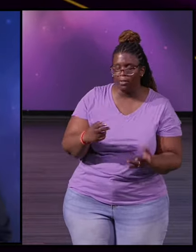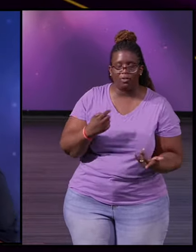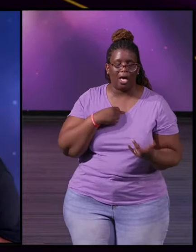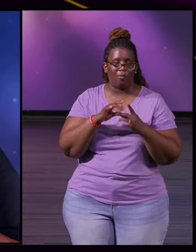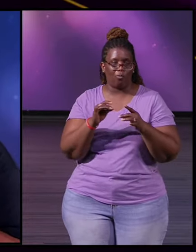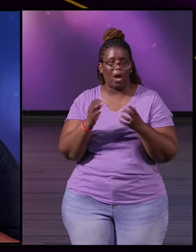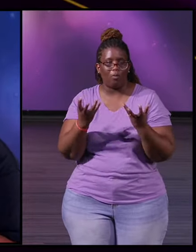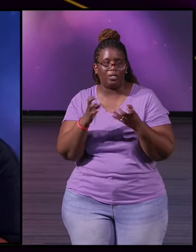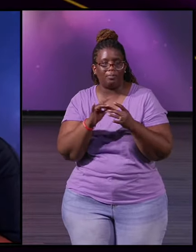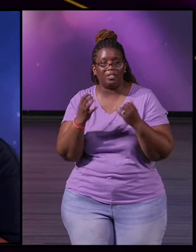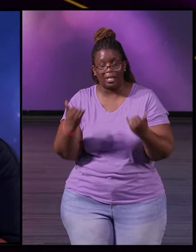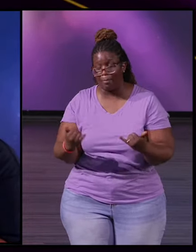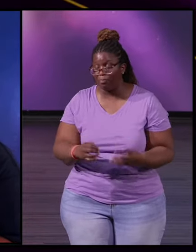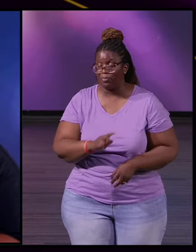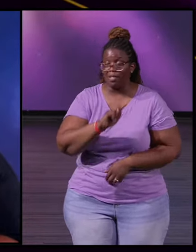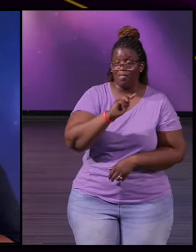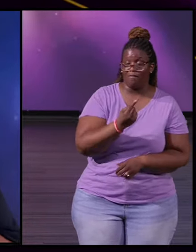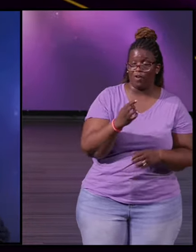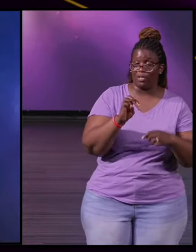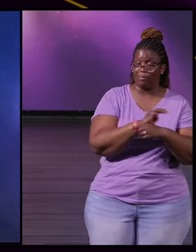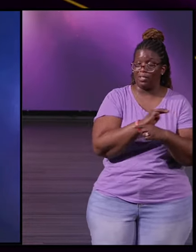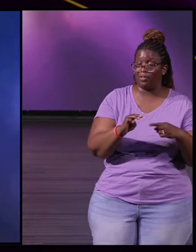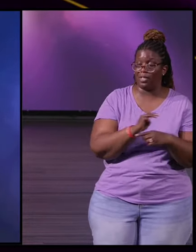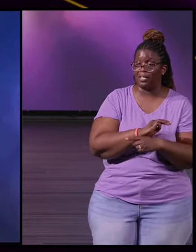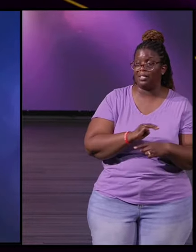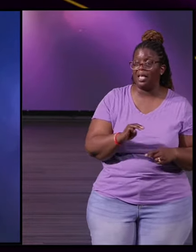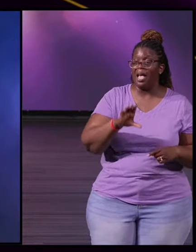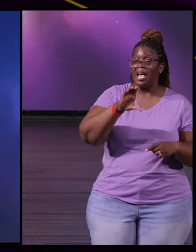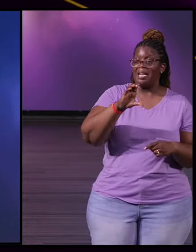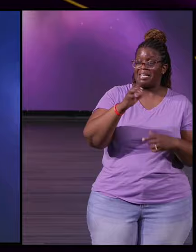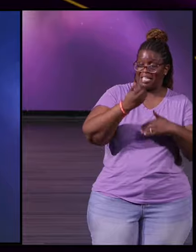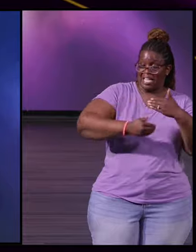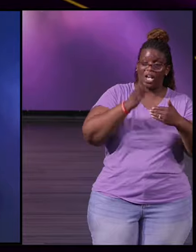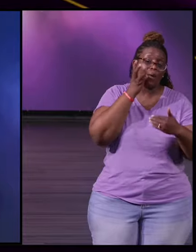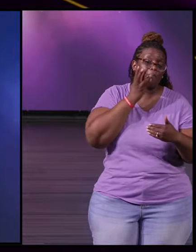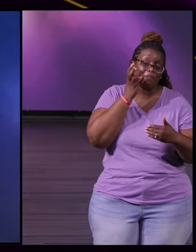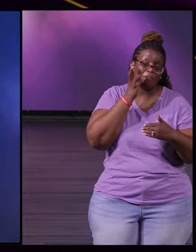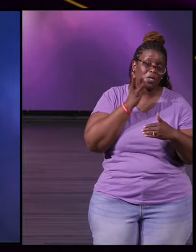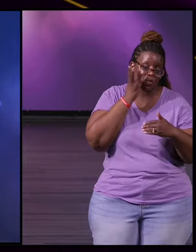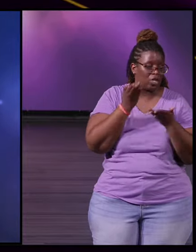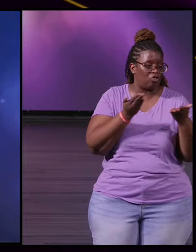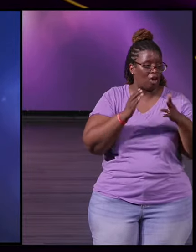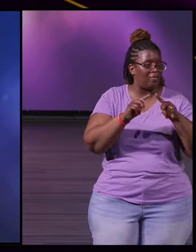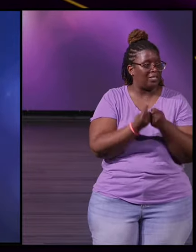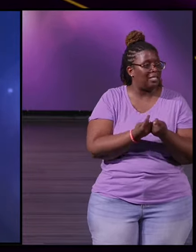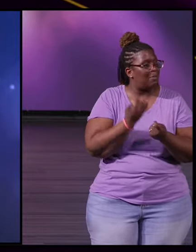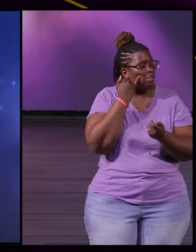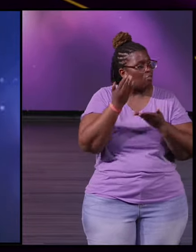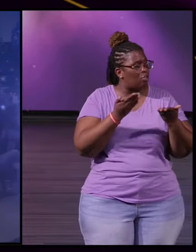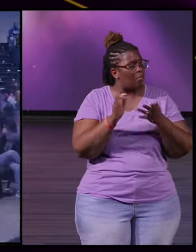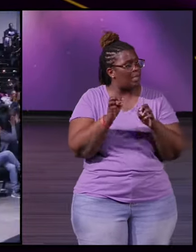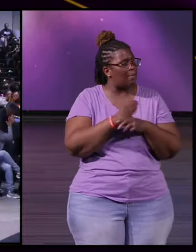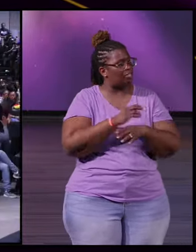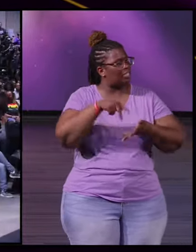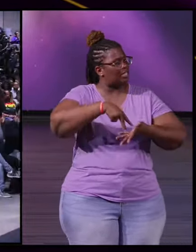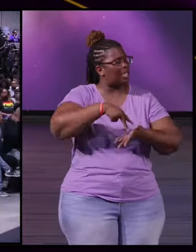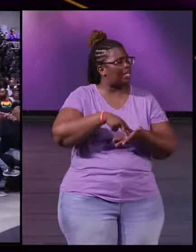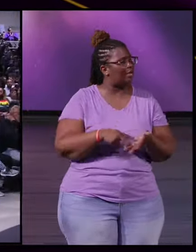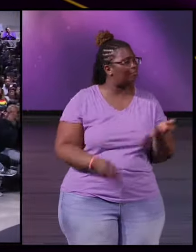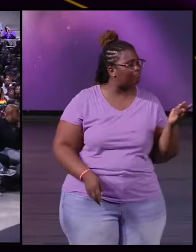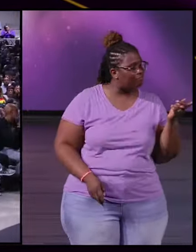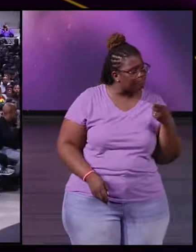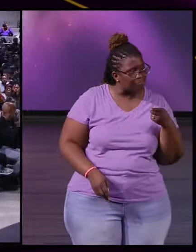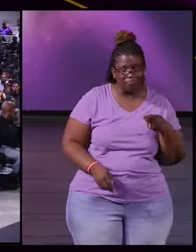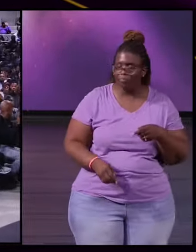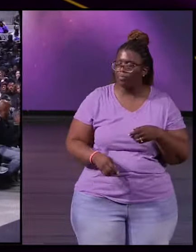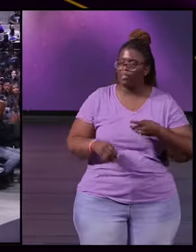now, all right? The first is our communion service team. If you serve in that ministry, stand up real quick. Communion, they serve us communion every